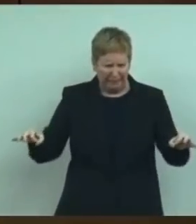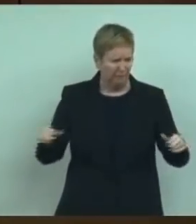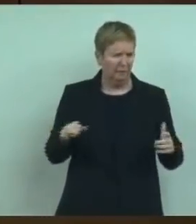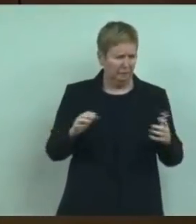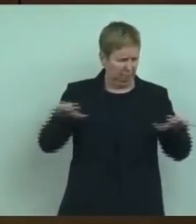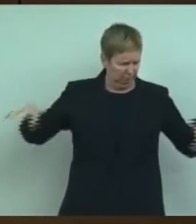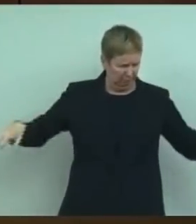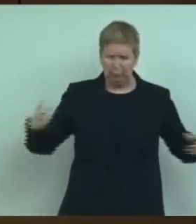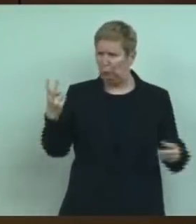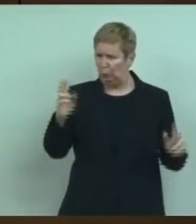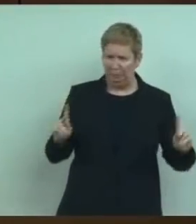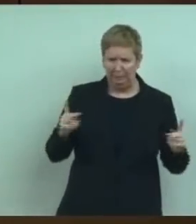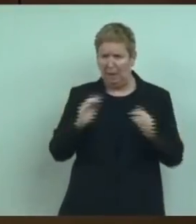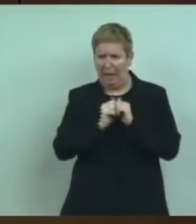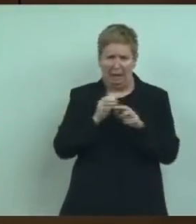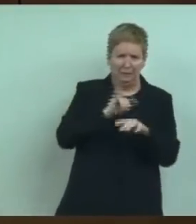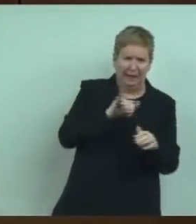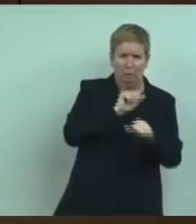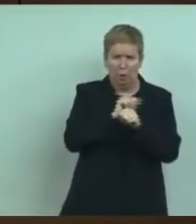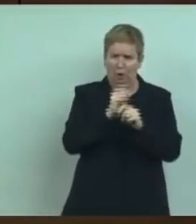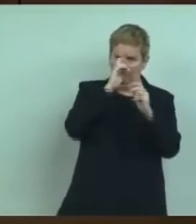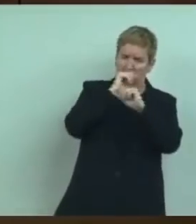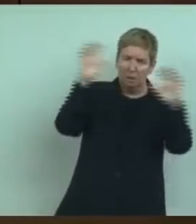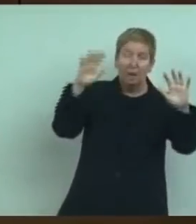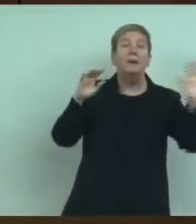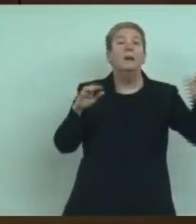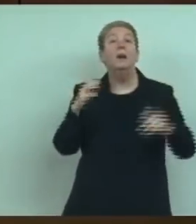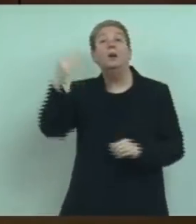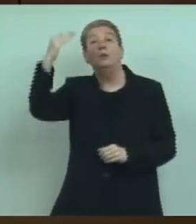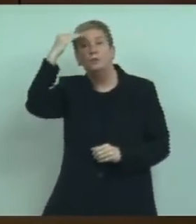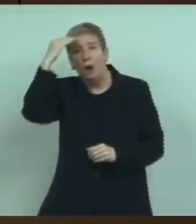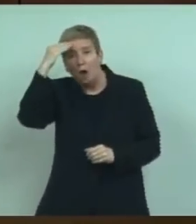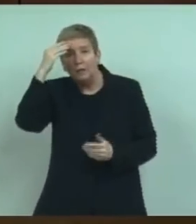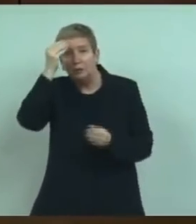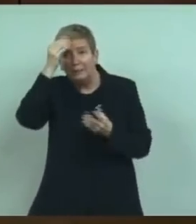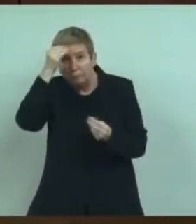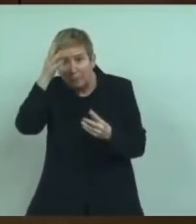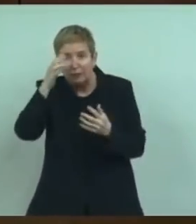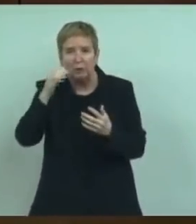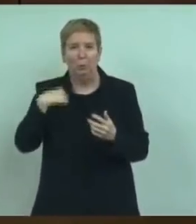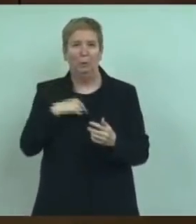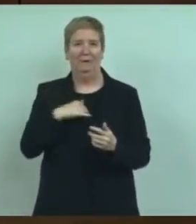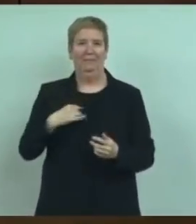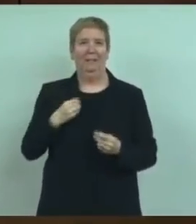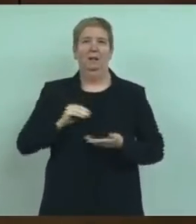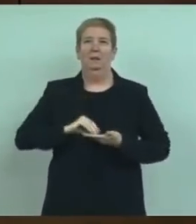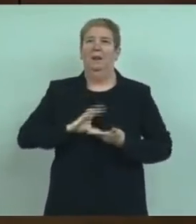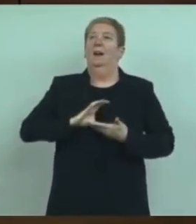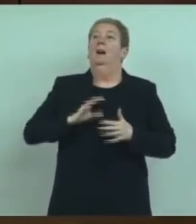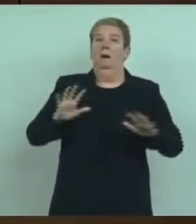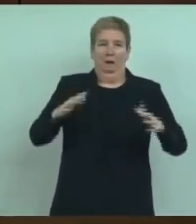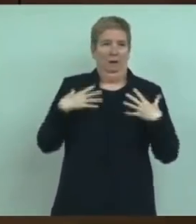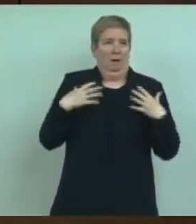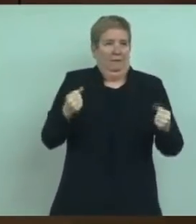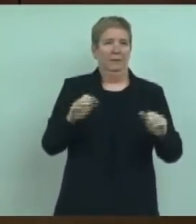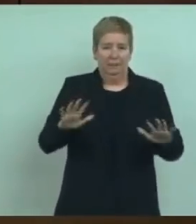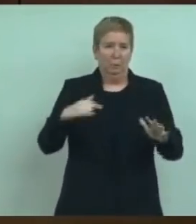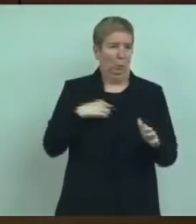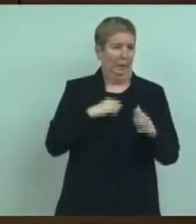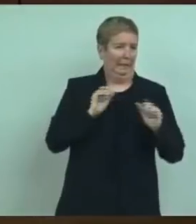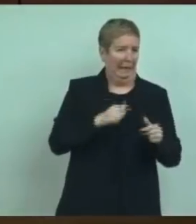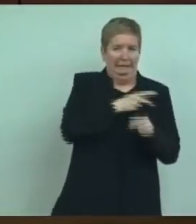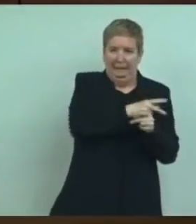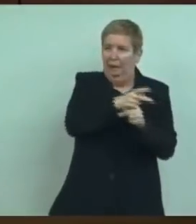that going to work? And I think knowledge is power. Gives us a sense about what we're all doing collectively to protect